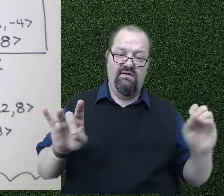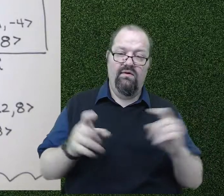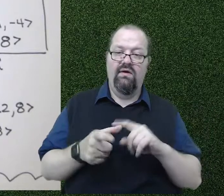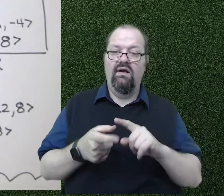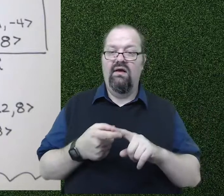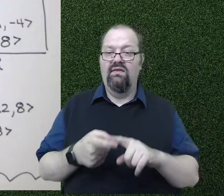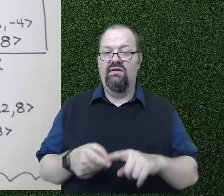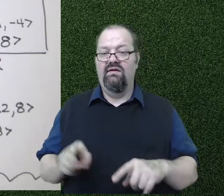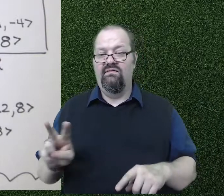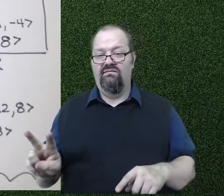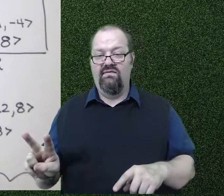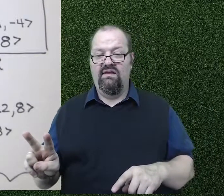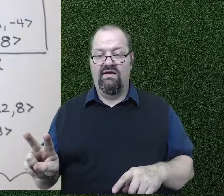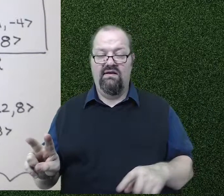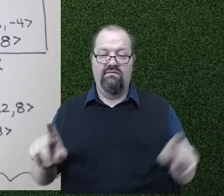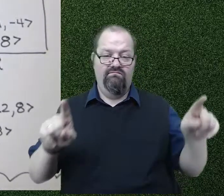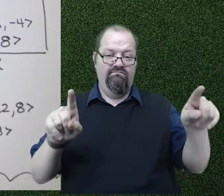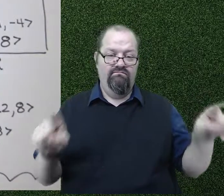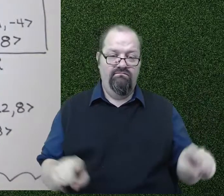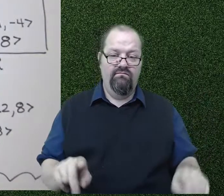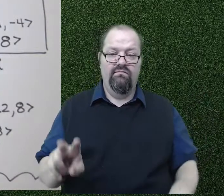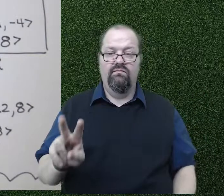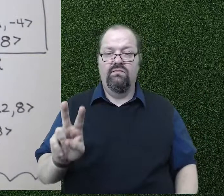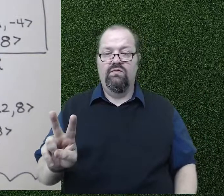components 2, 1, negative 1.